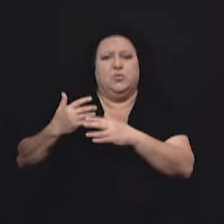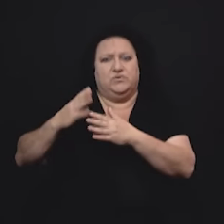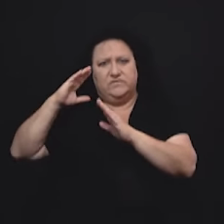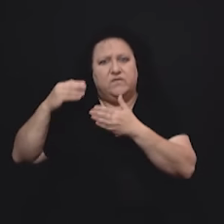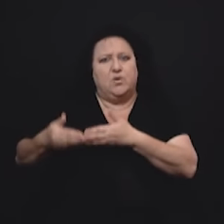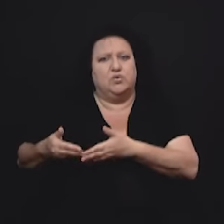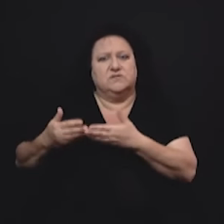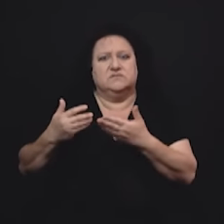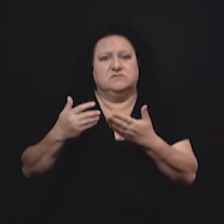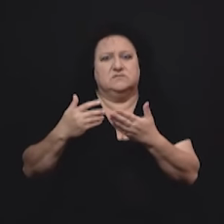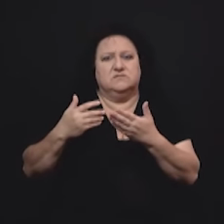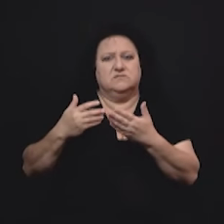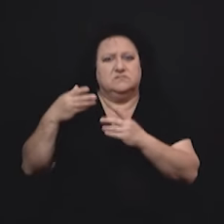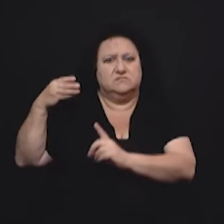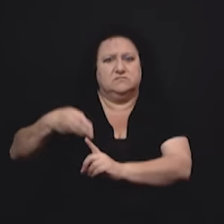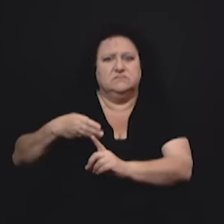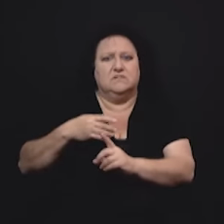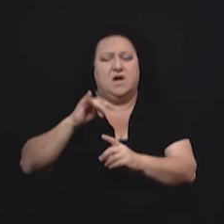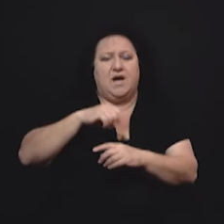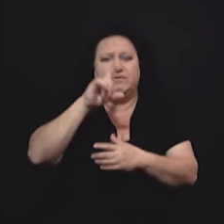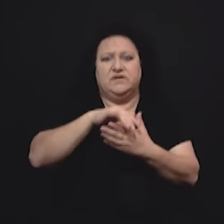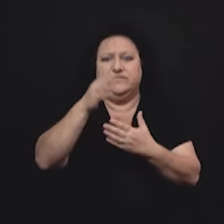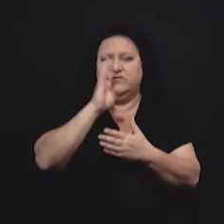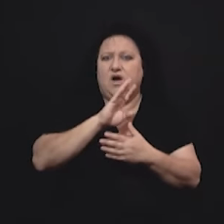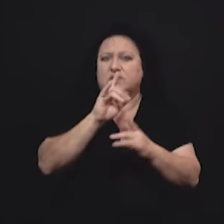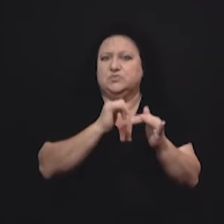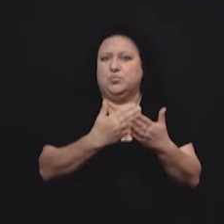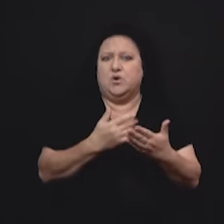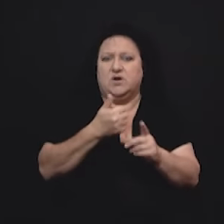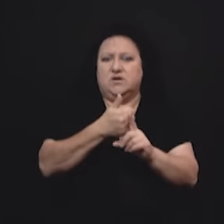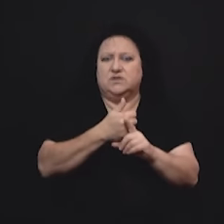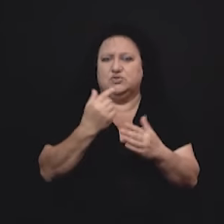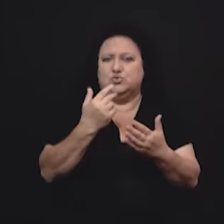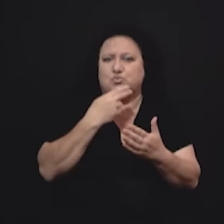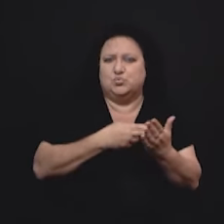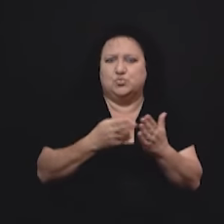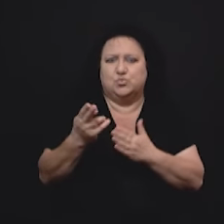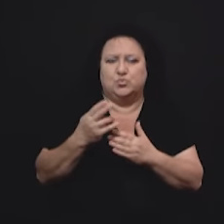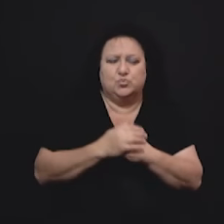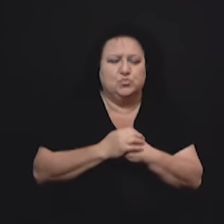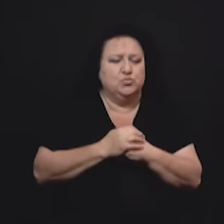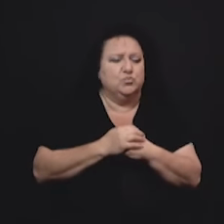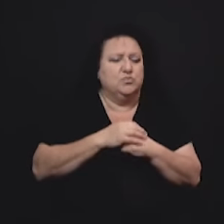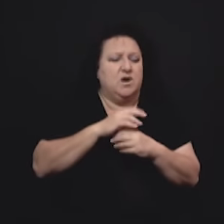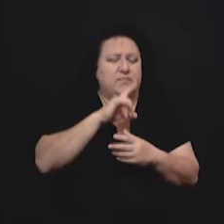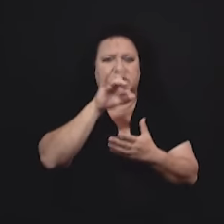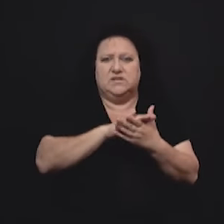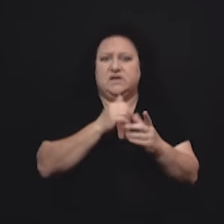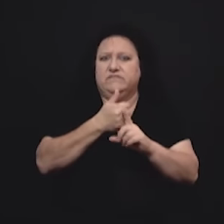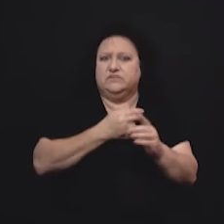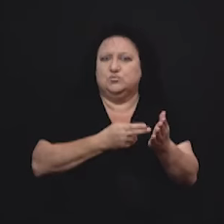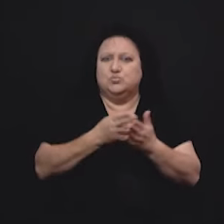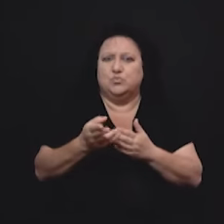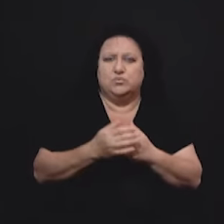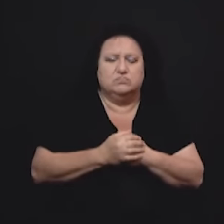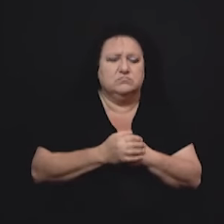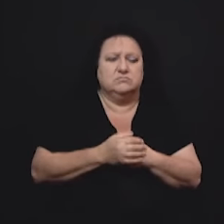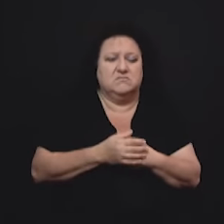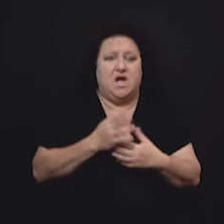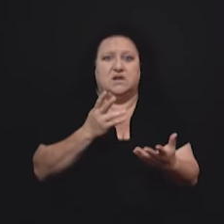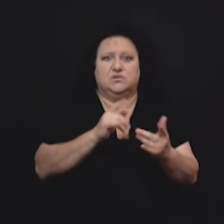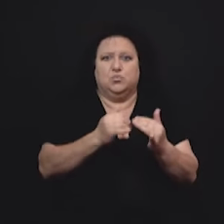is true. Anybody else? I believe that God's word is true. And I don't care what the world tells us, his word does not change. His word does